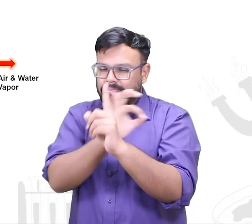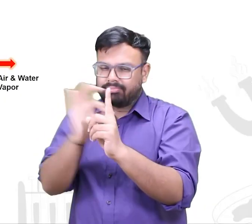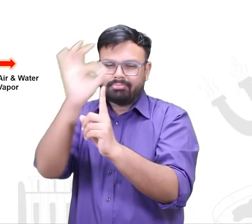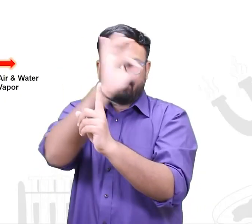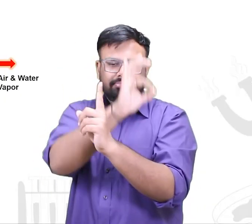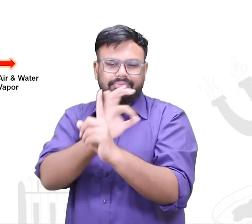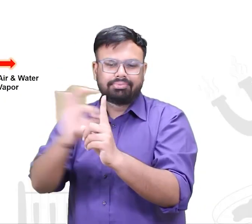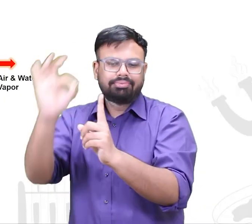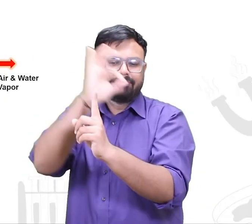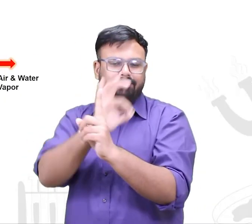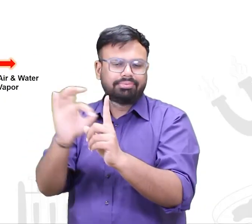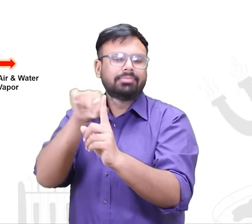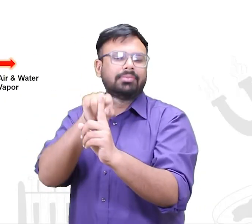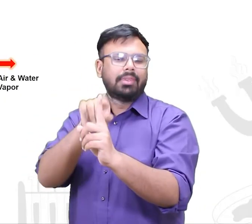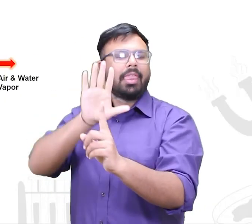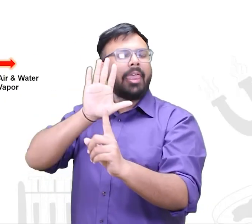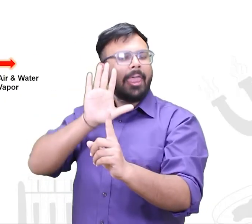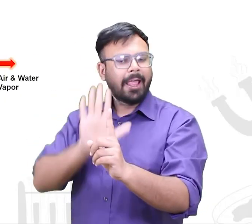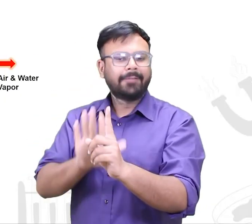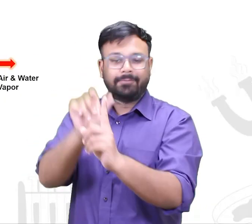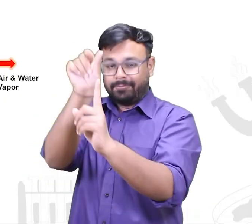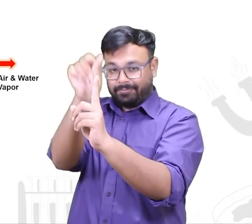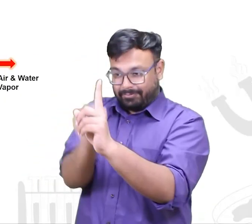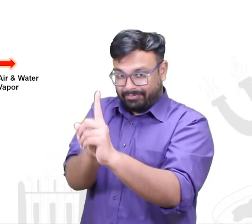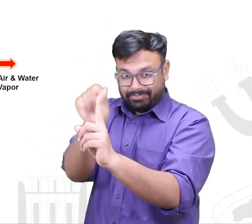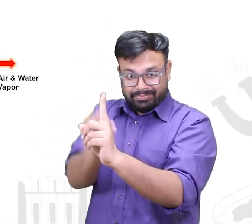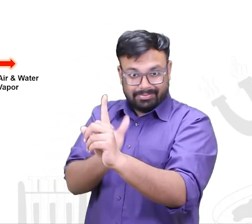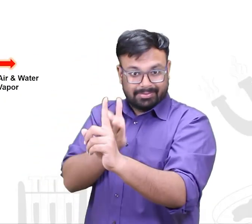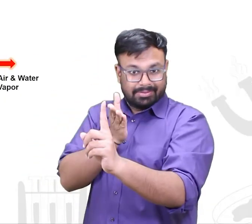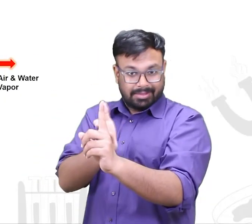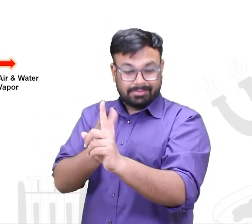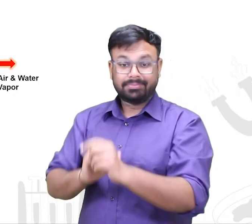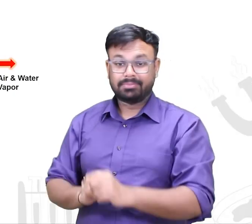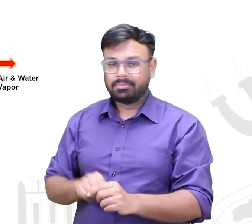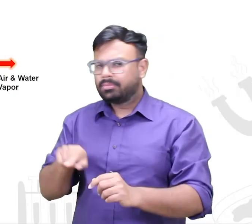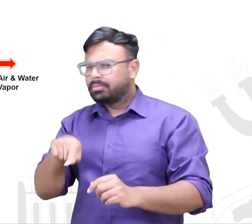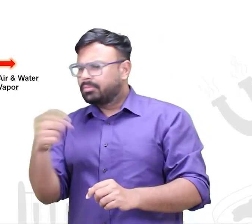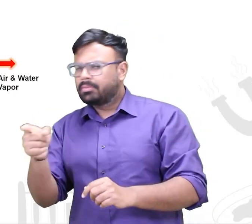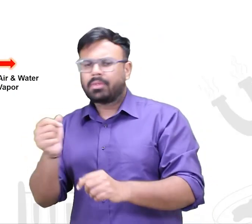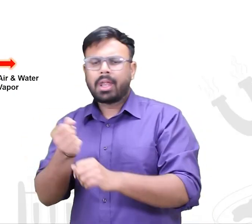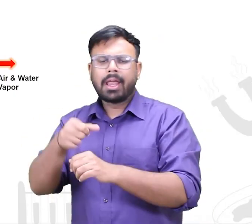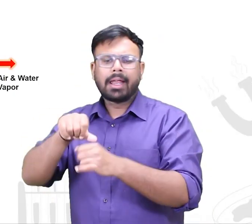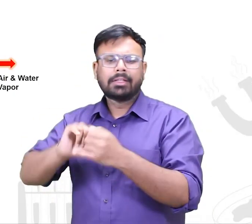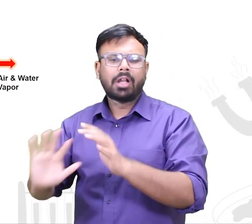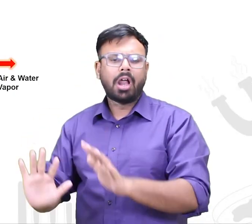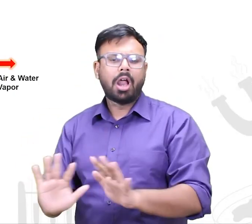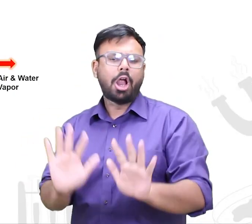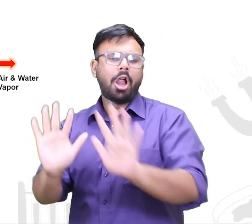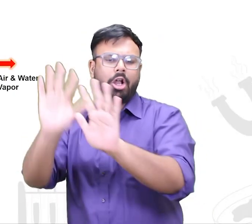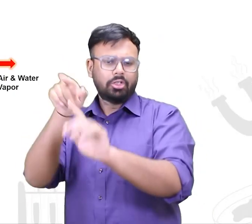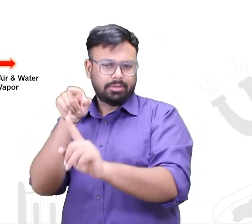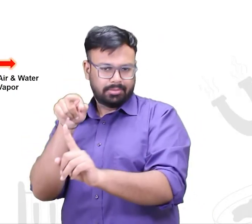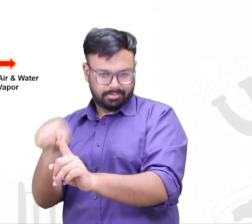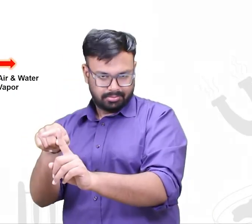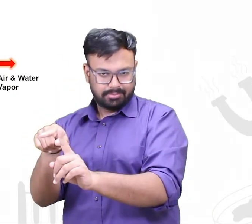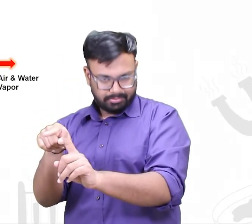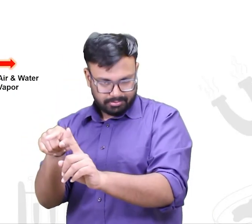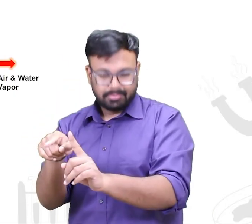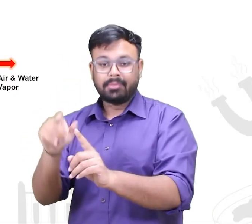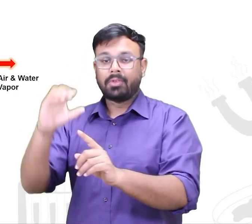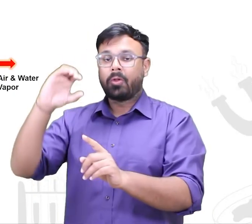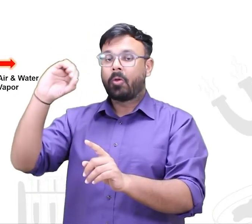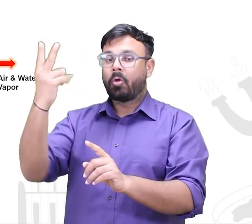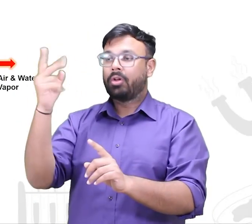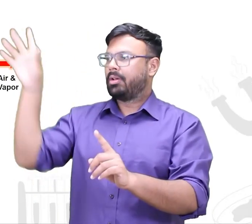carbon particles. The platinum acts as a catalyst, increasing the rate of reduction process. The cathode is porous